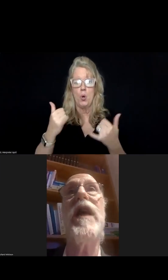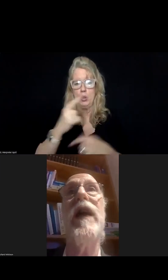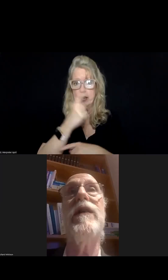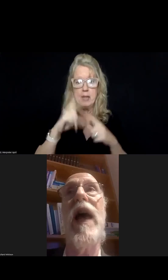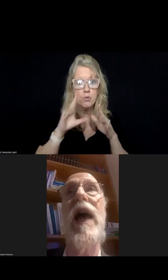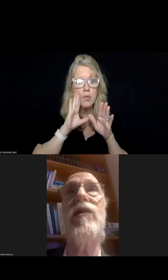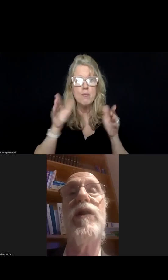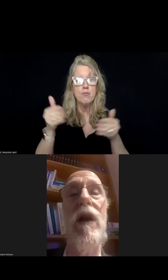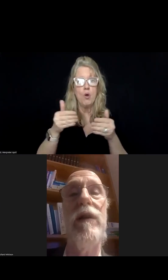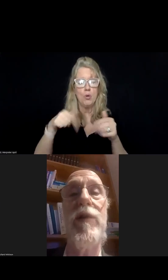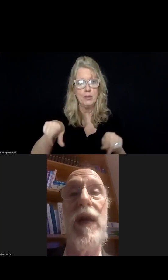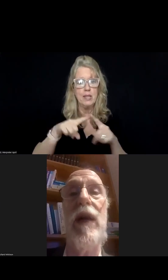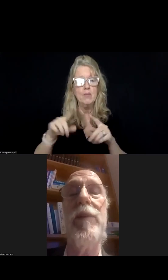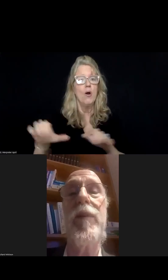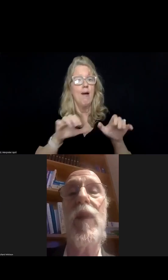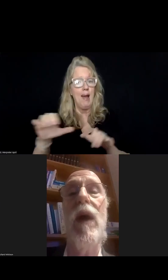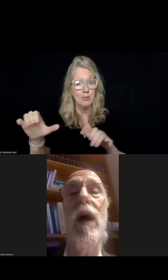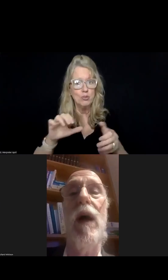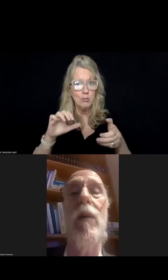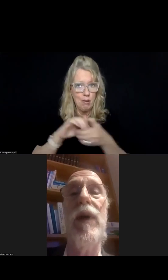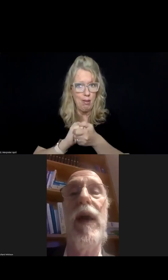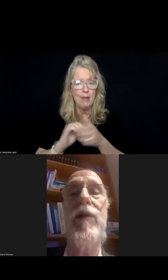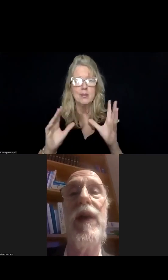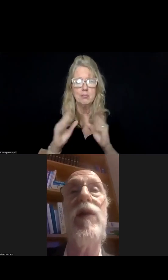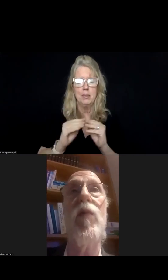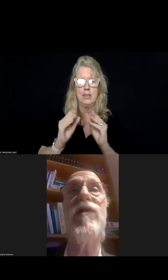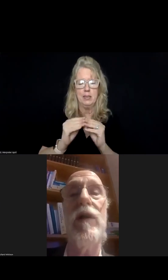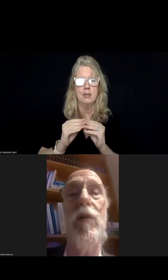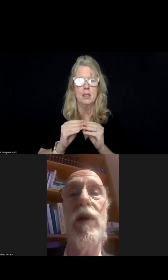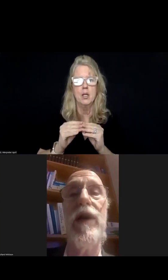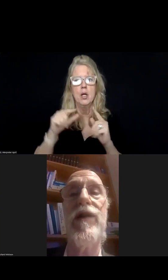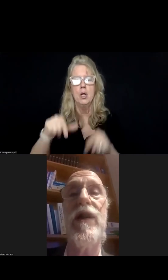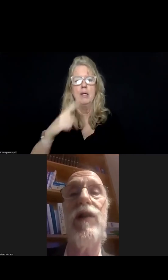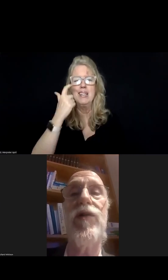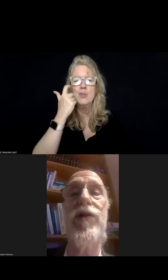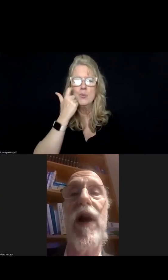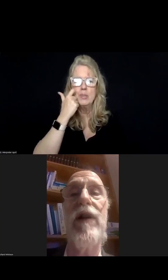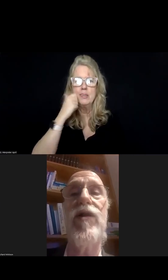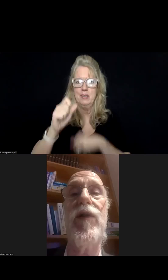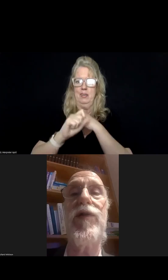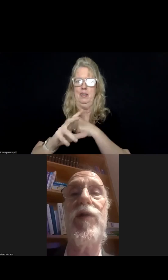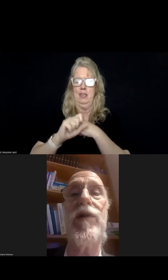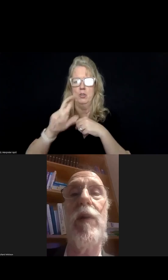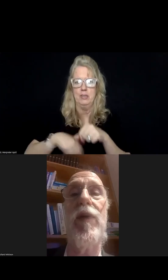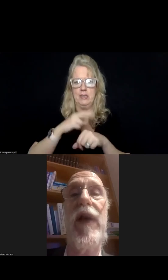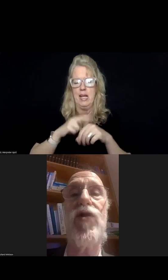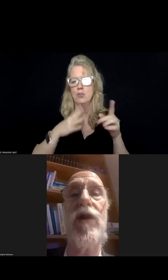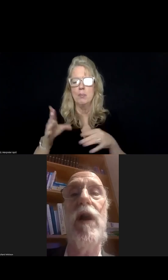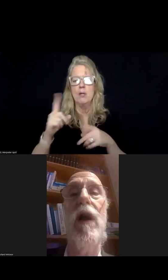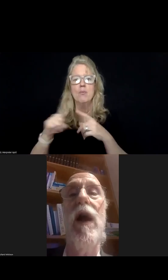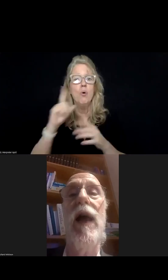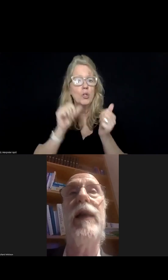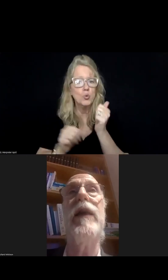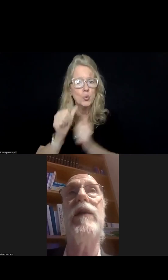of today's Action Alliance meeting has been the recently released National Strategy for Suicide